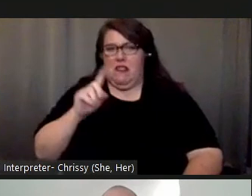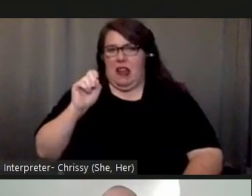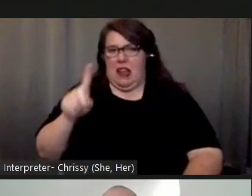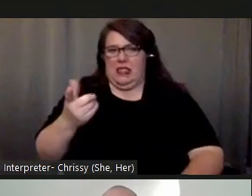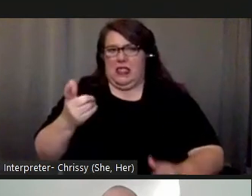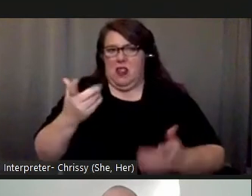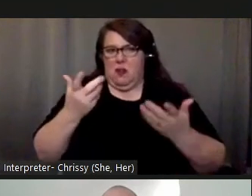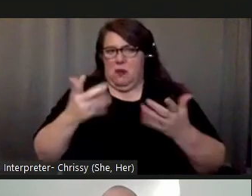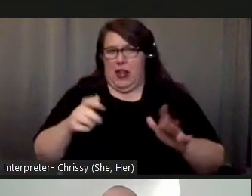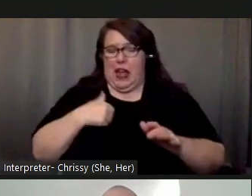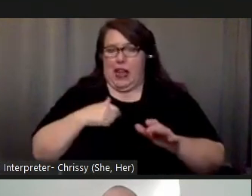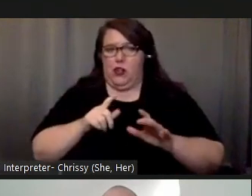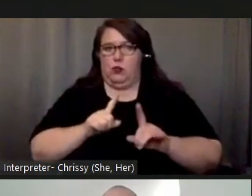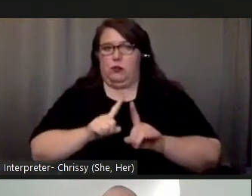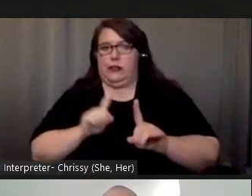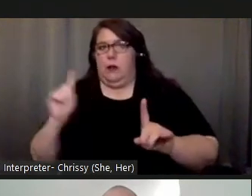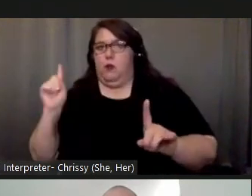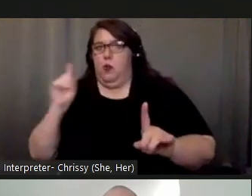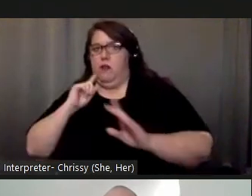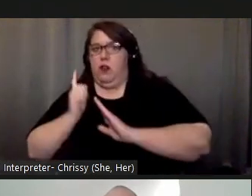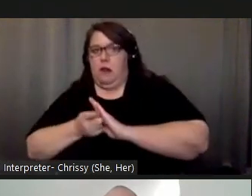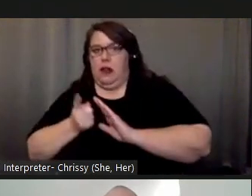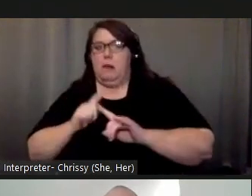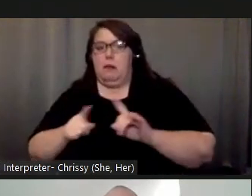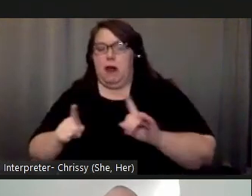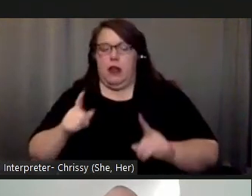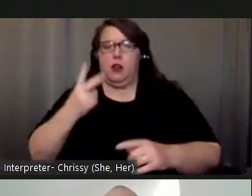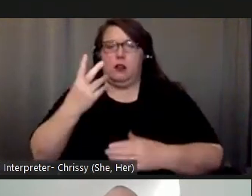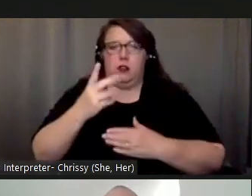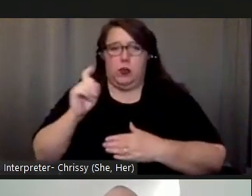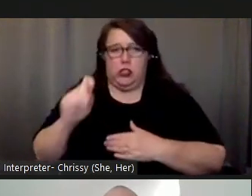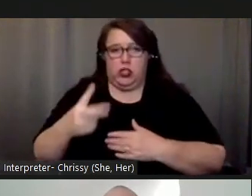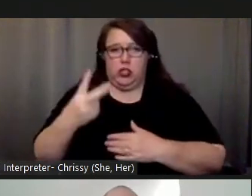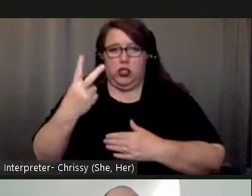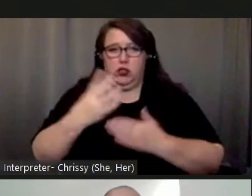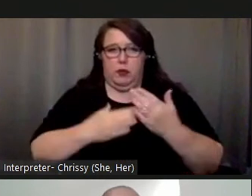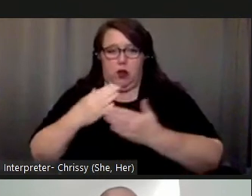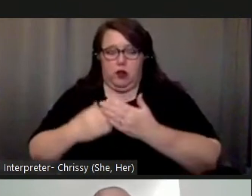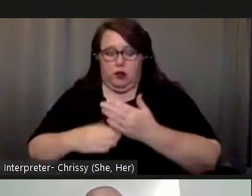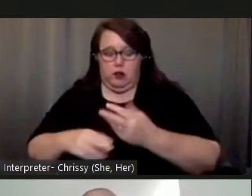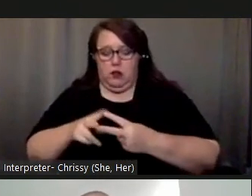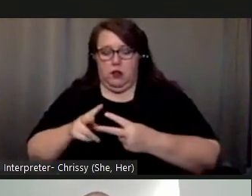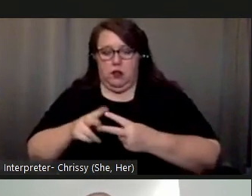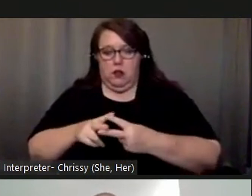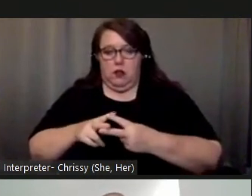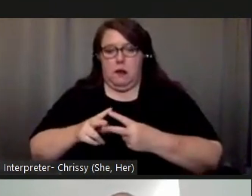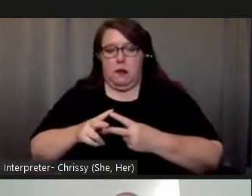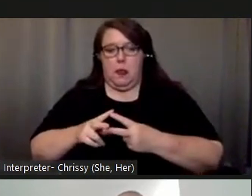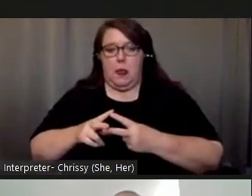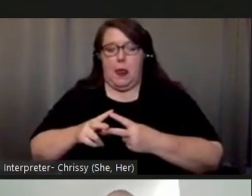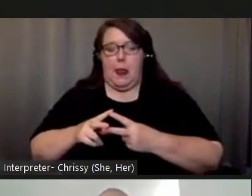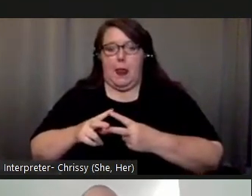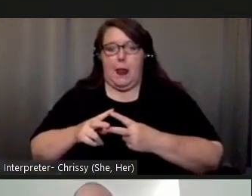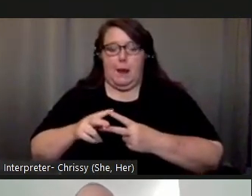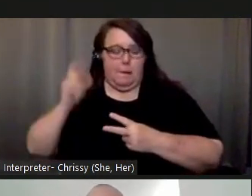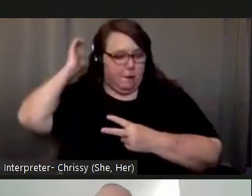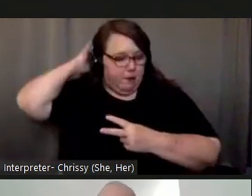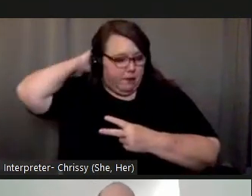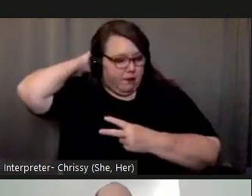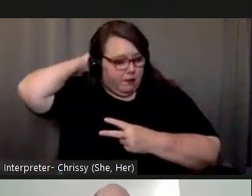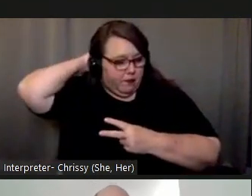away for a minute, but a two-part question. I wondered about modeling for the variants,